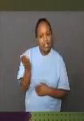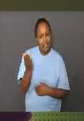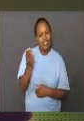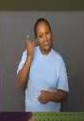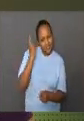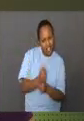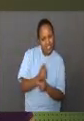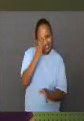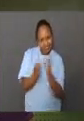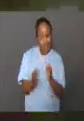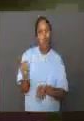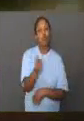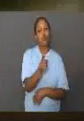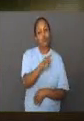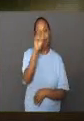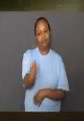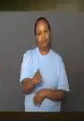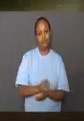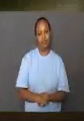fair?